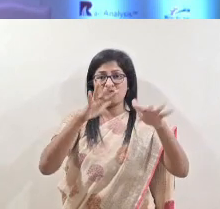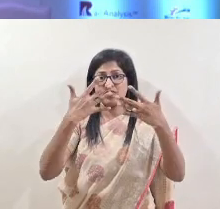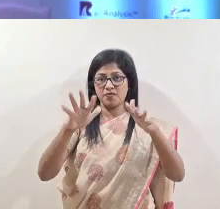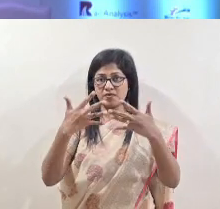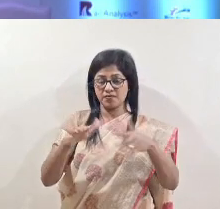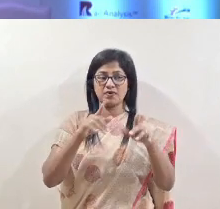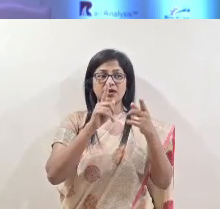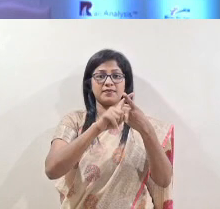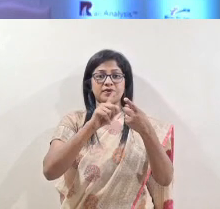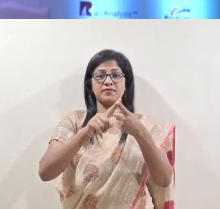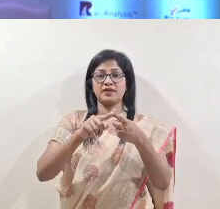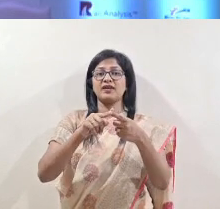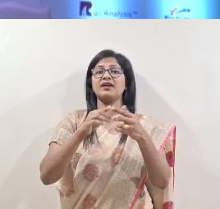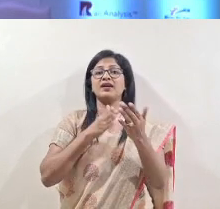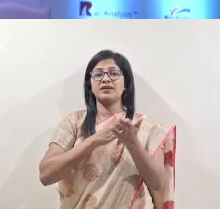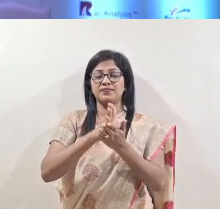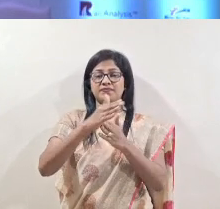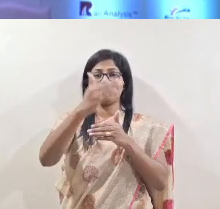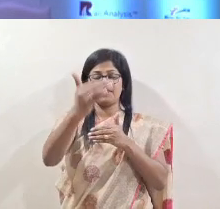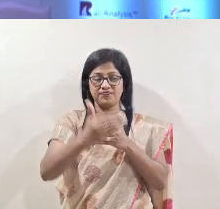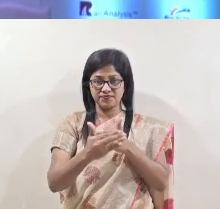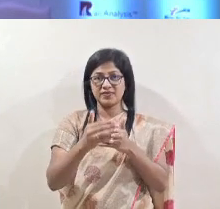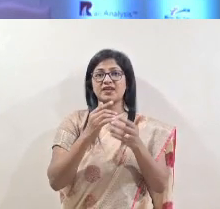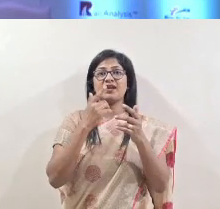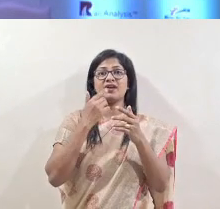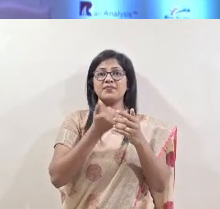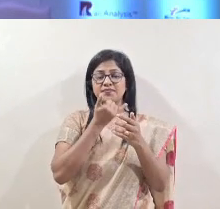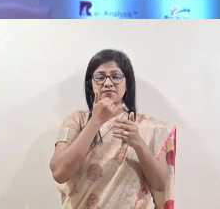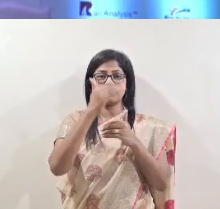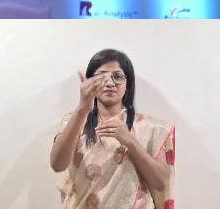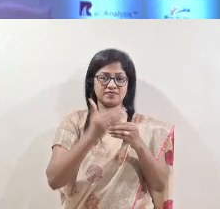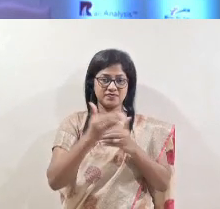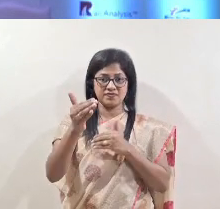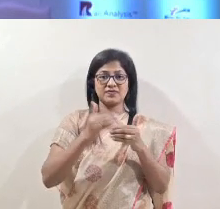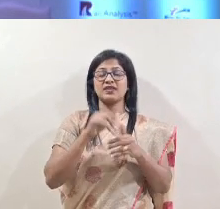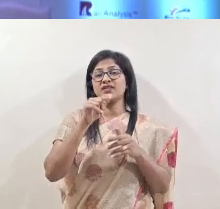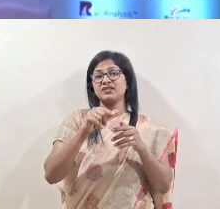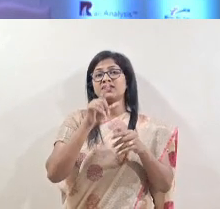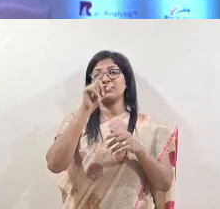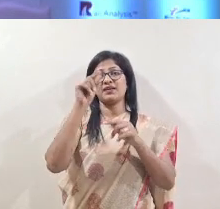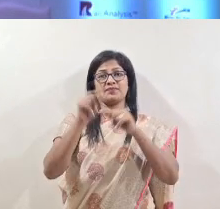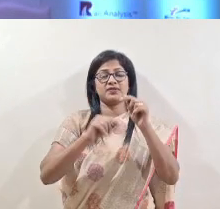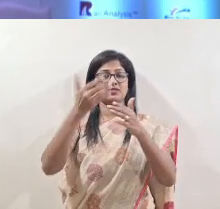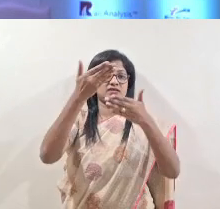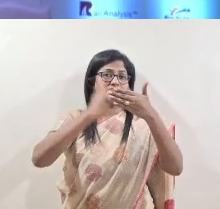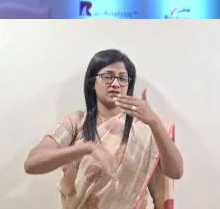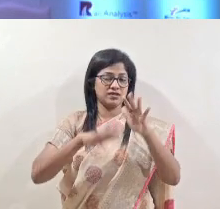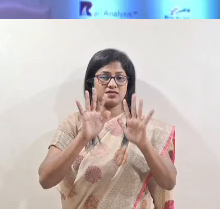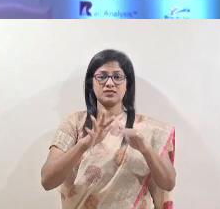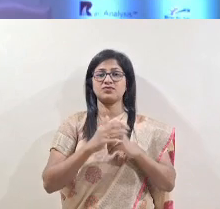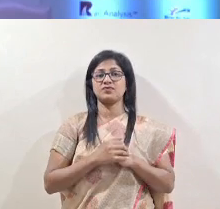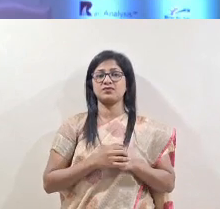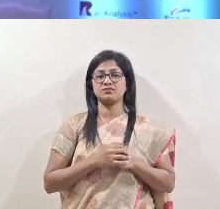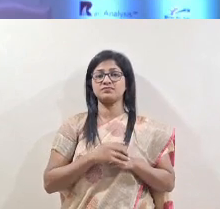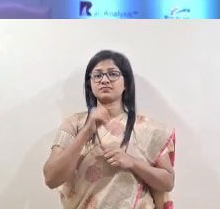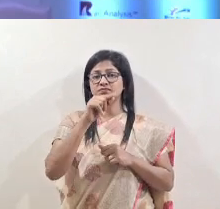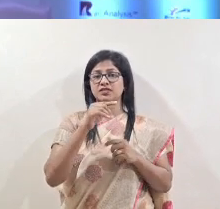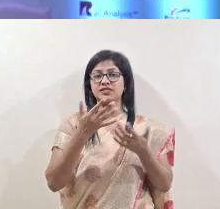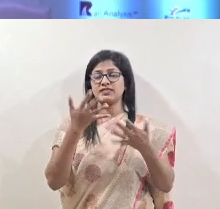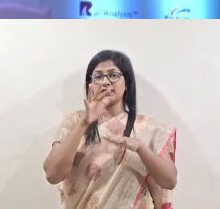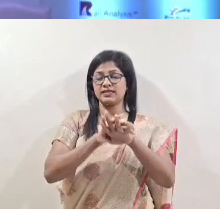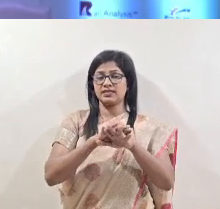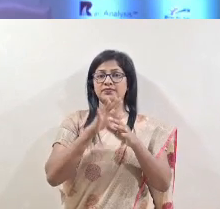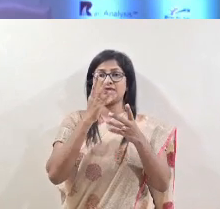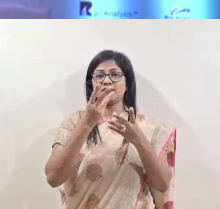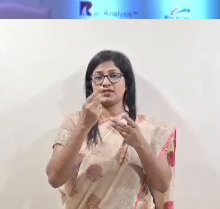to minimize the root mean square error. And it was done less than 10%. And these were the adopted values that